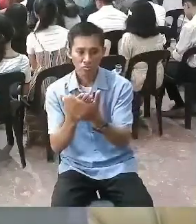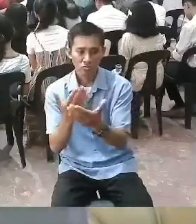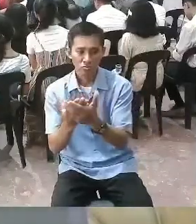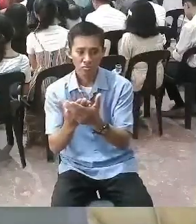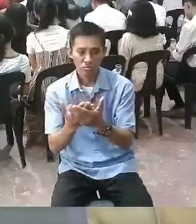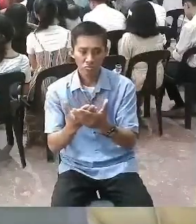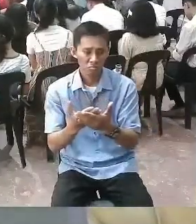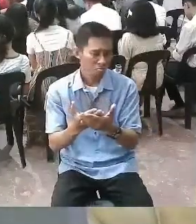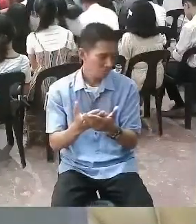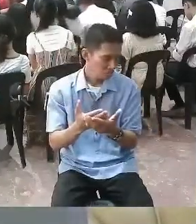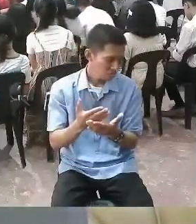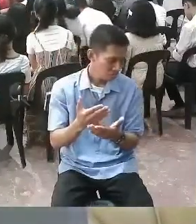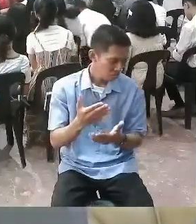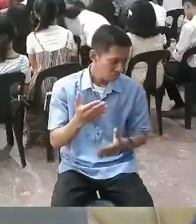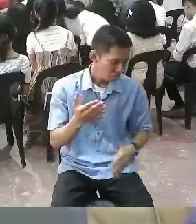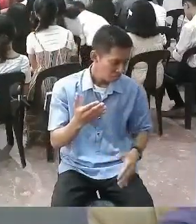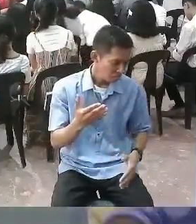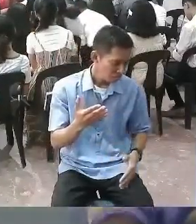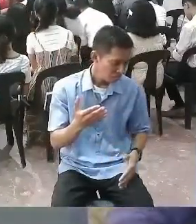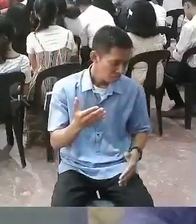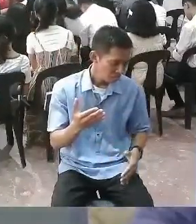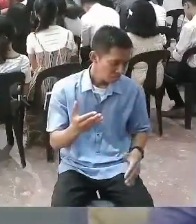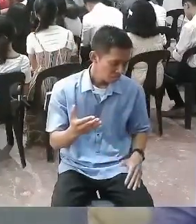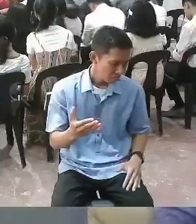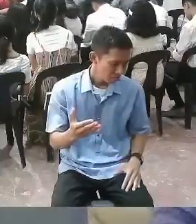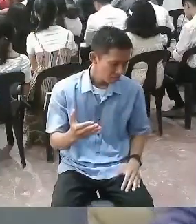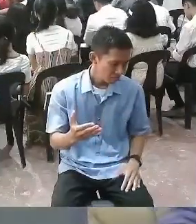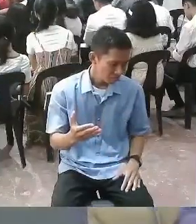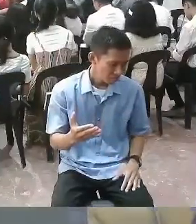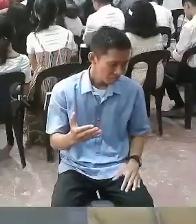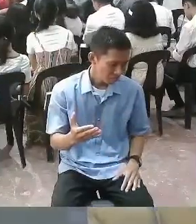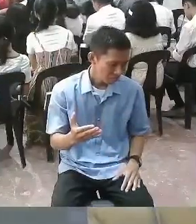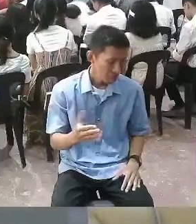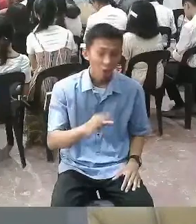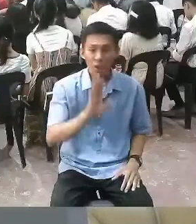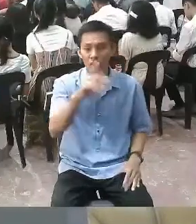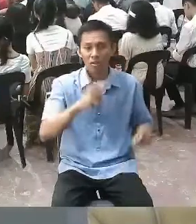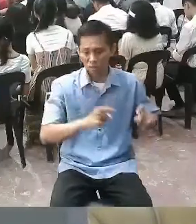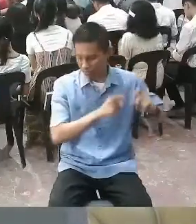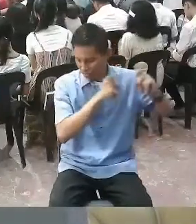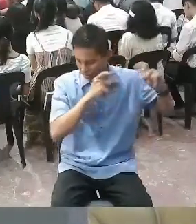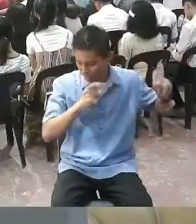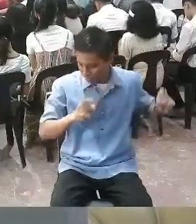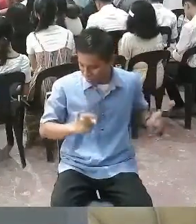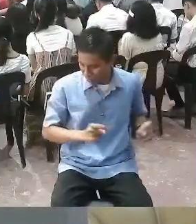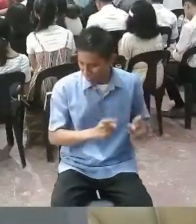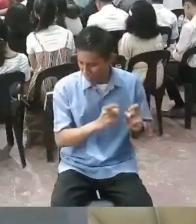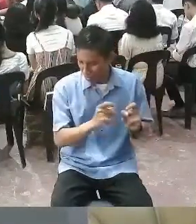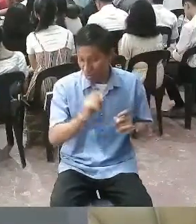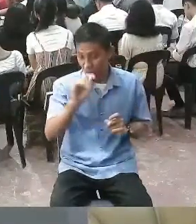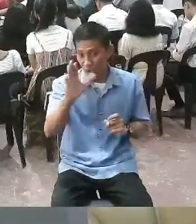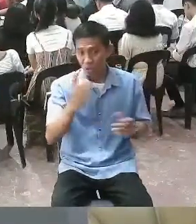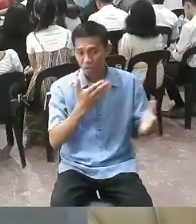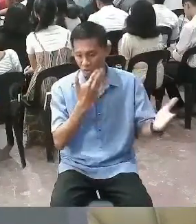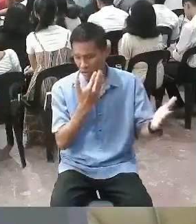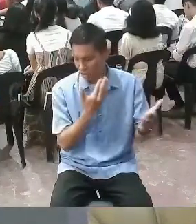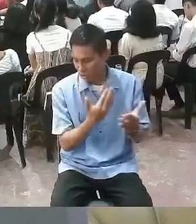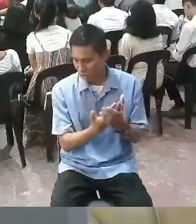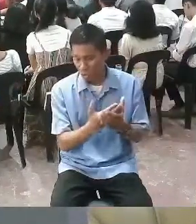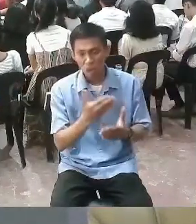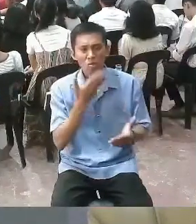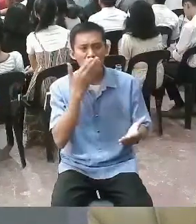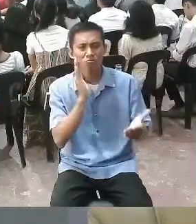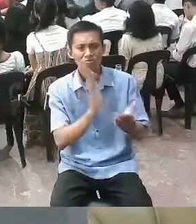in the scale and your bad stuff over here, your sin, your good deeds here and your